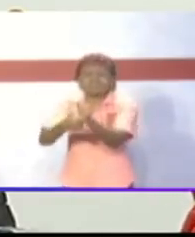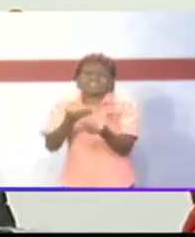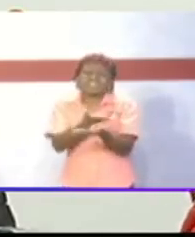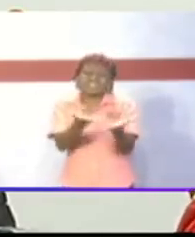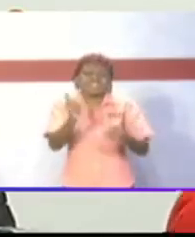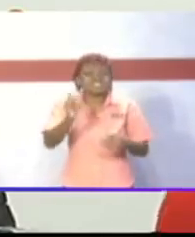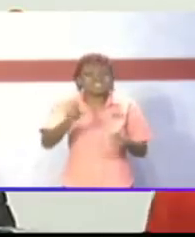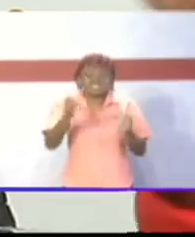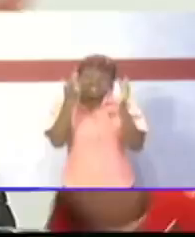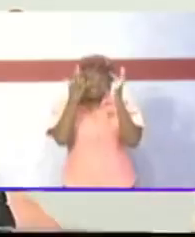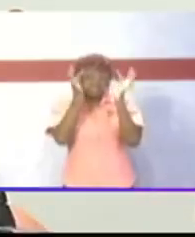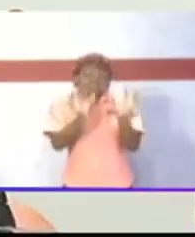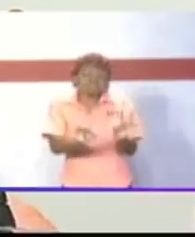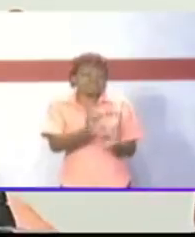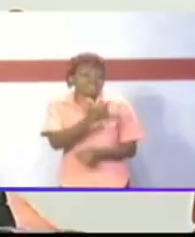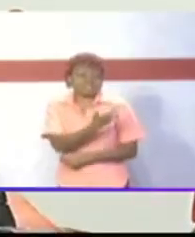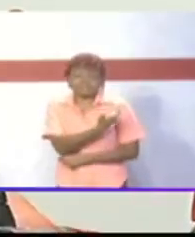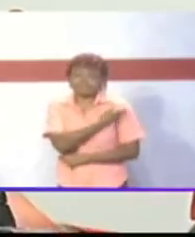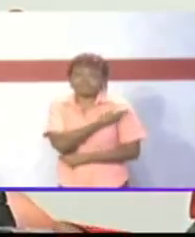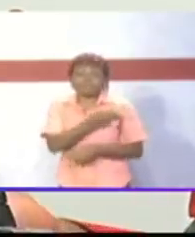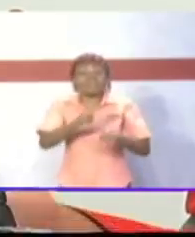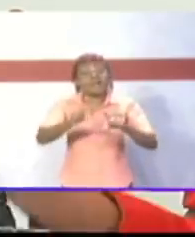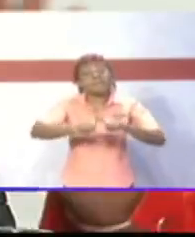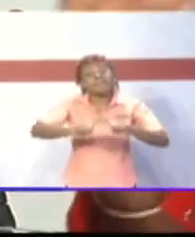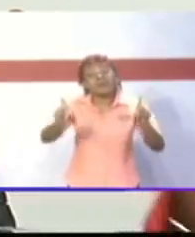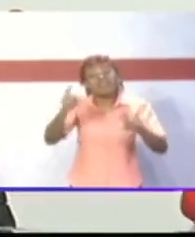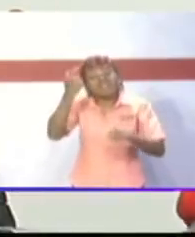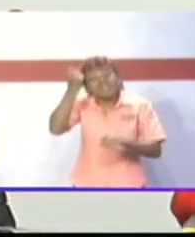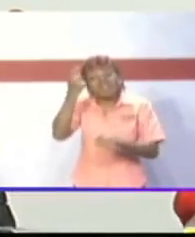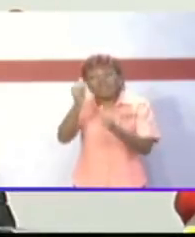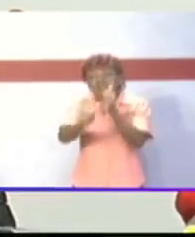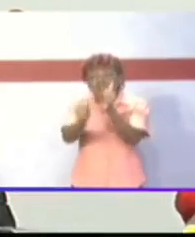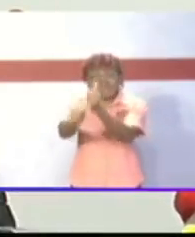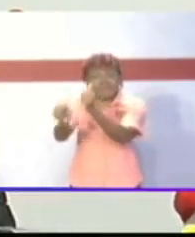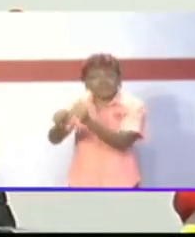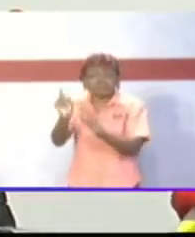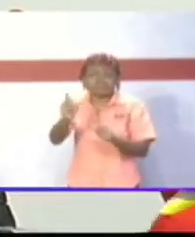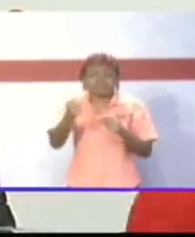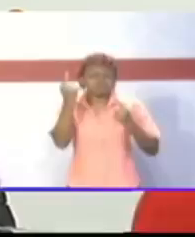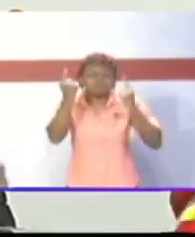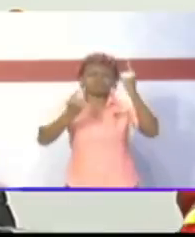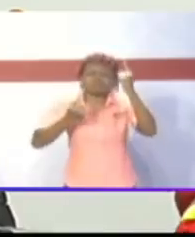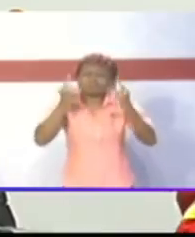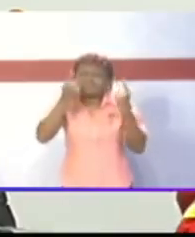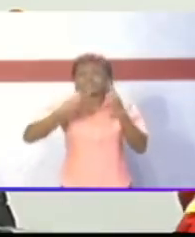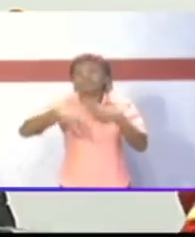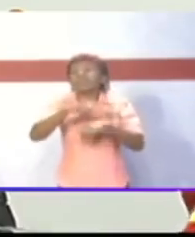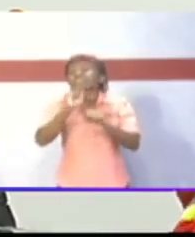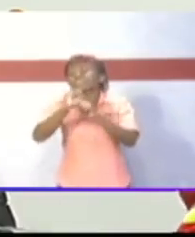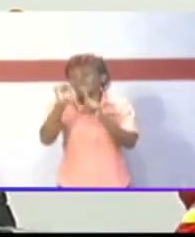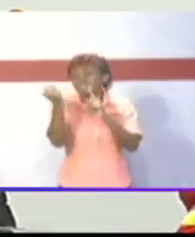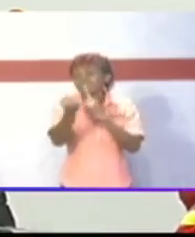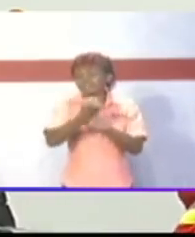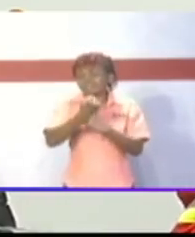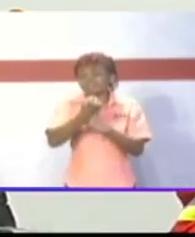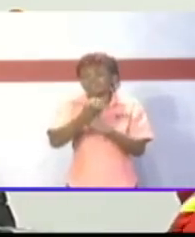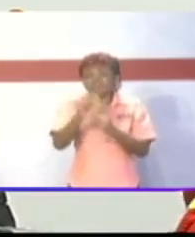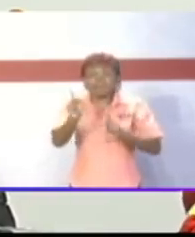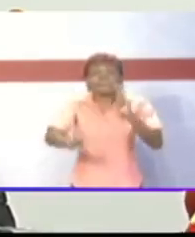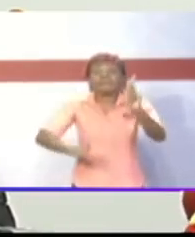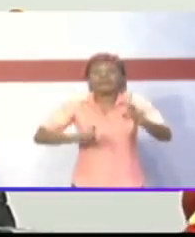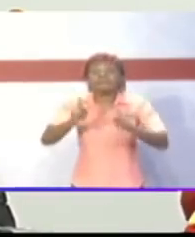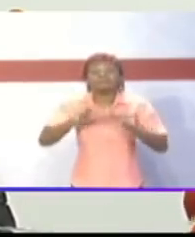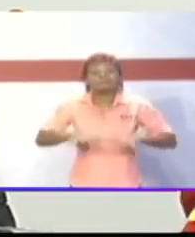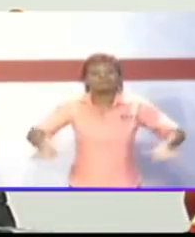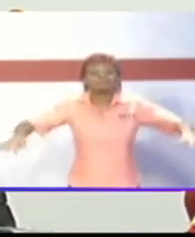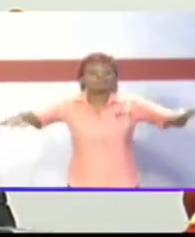do as part of a society. And I always use the example, yes, I have rights, but I don't